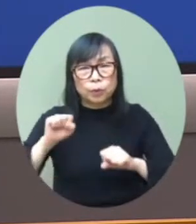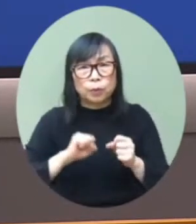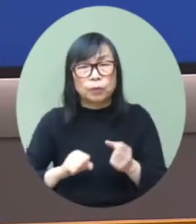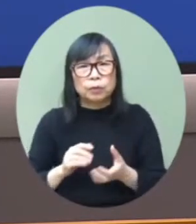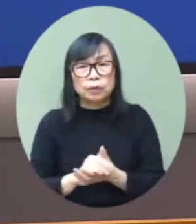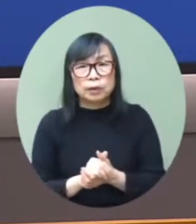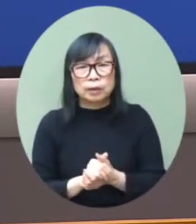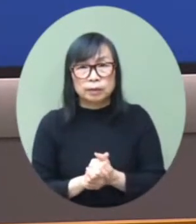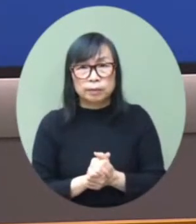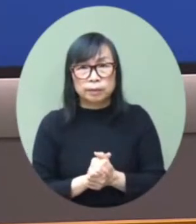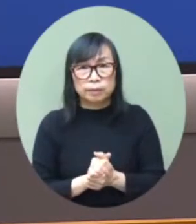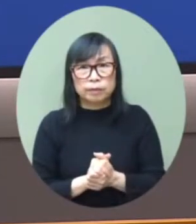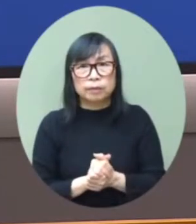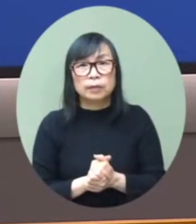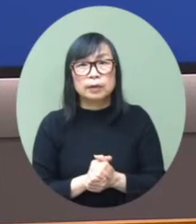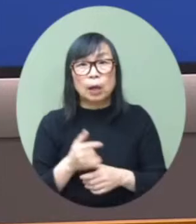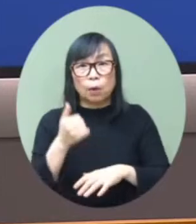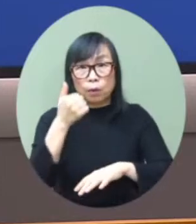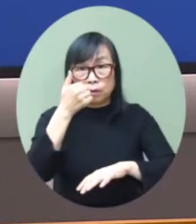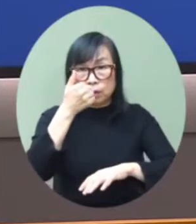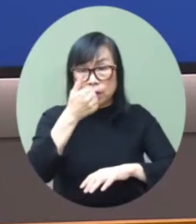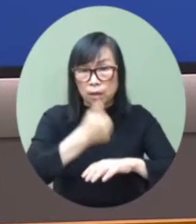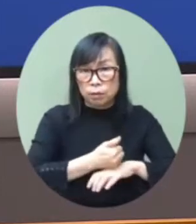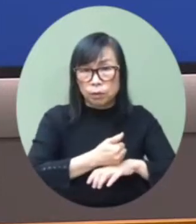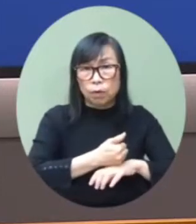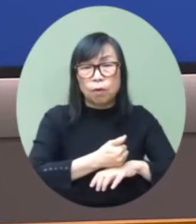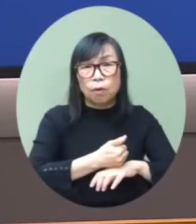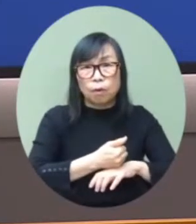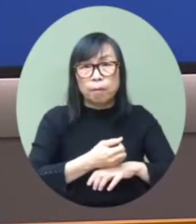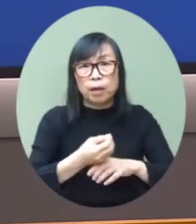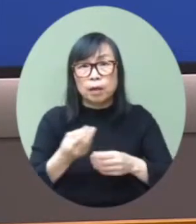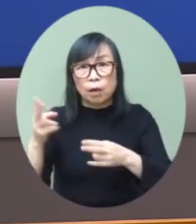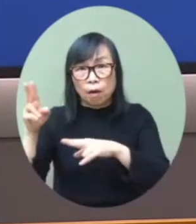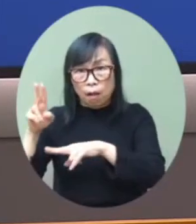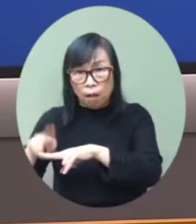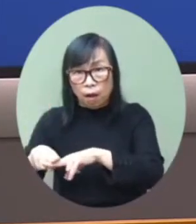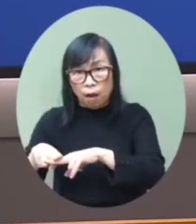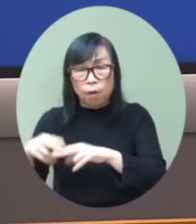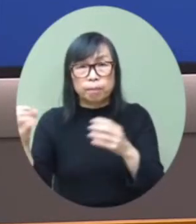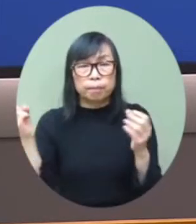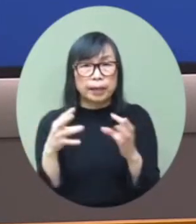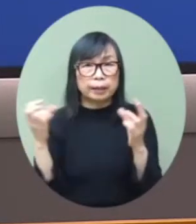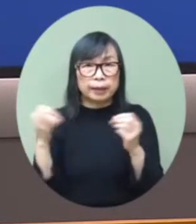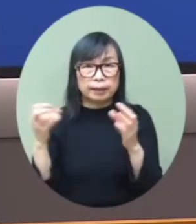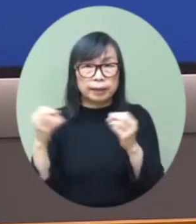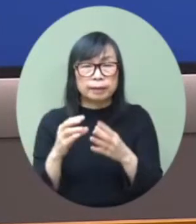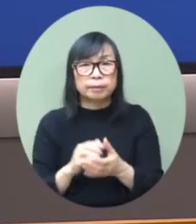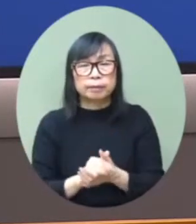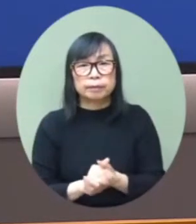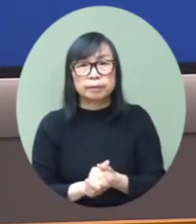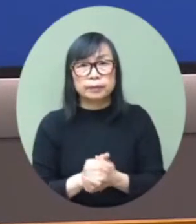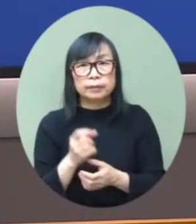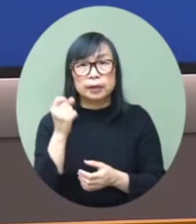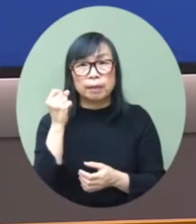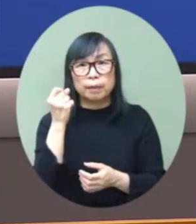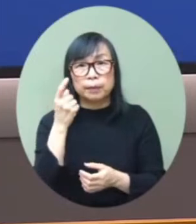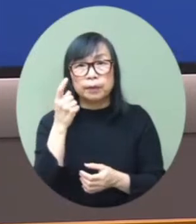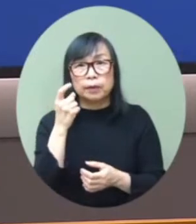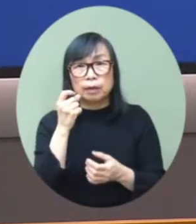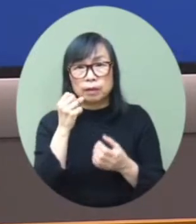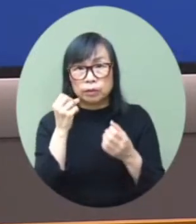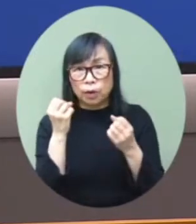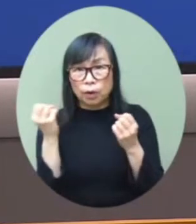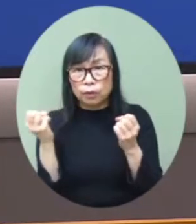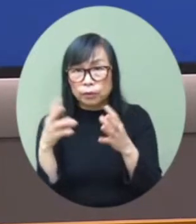or discuss with the mainland, particularly on the resumption of some